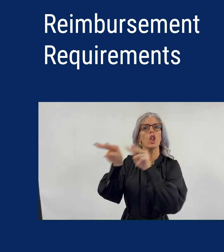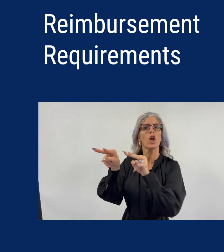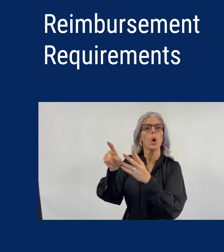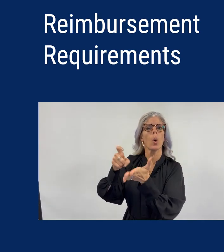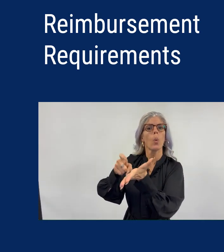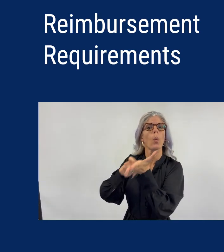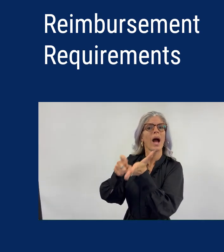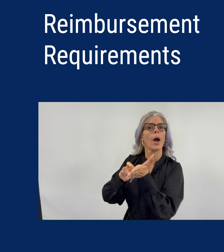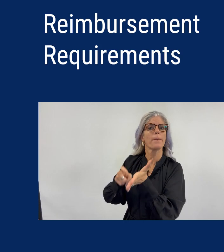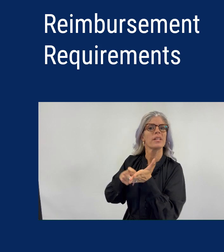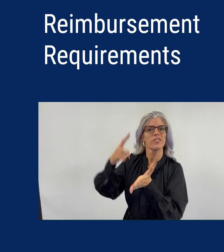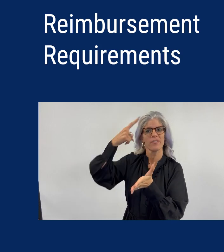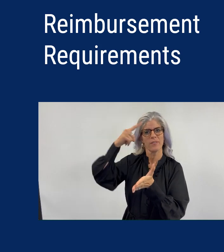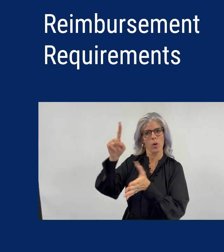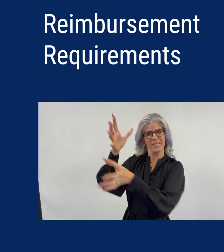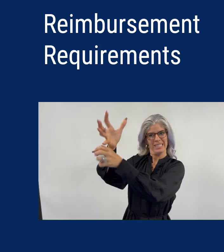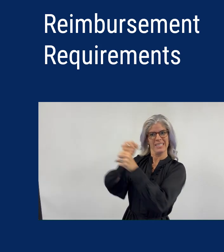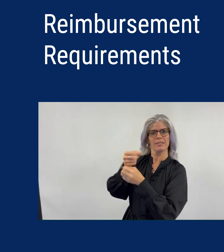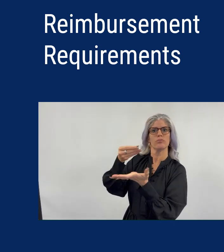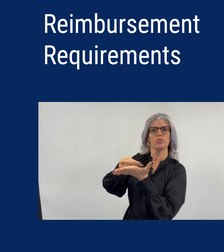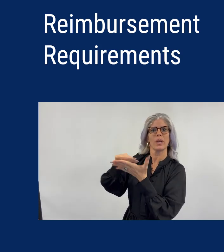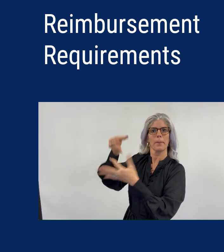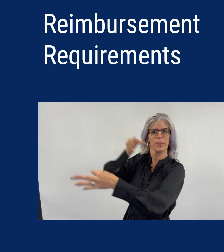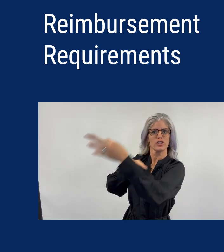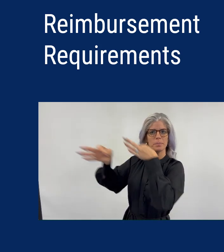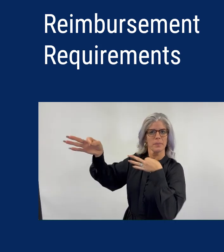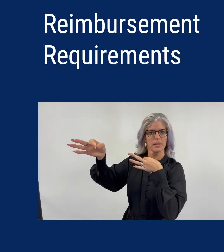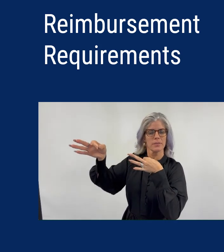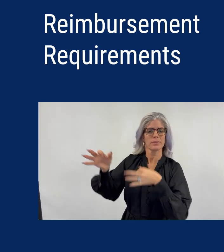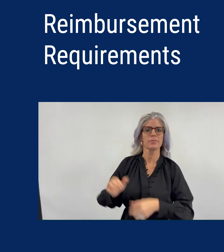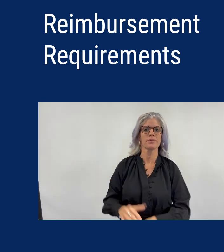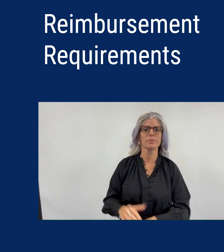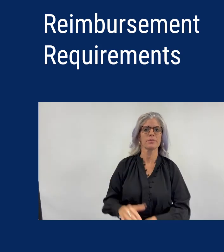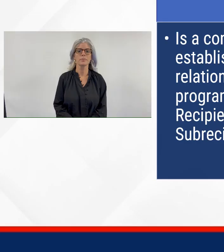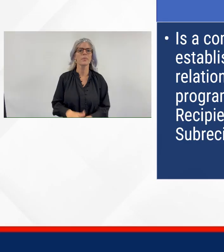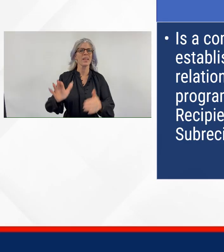Finally, let's go over some requirements to receive this reimbursement.